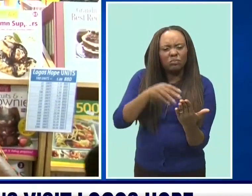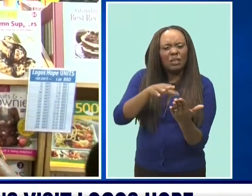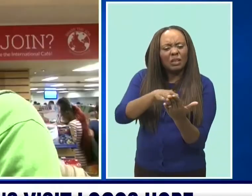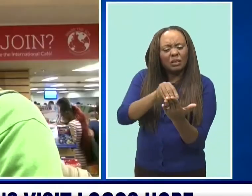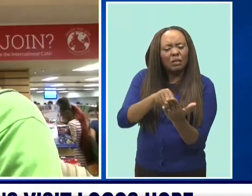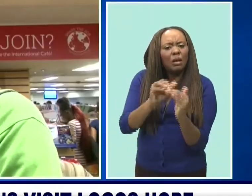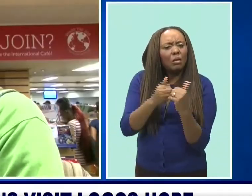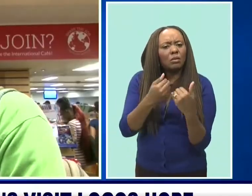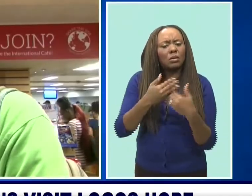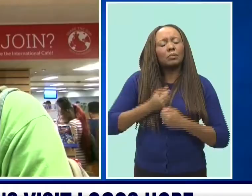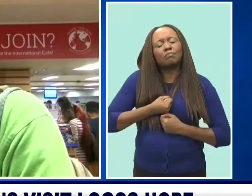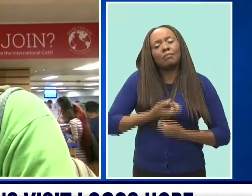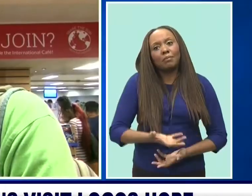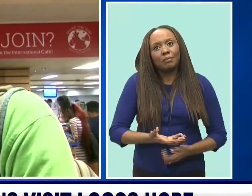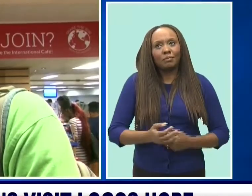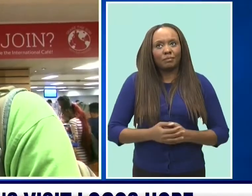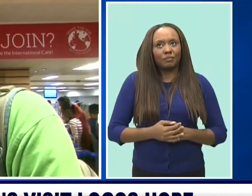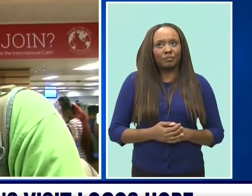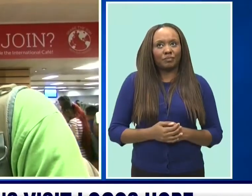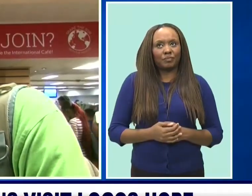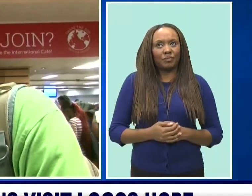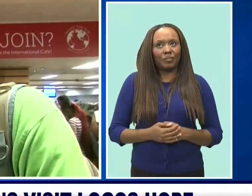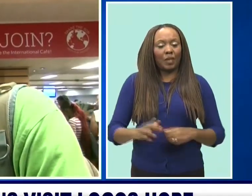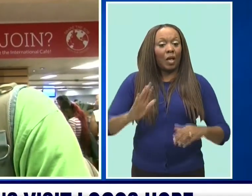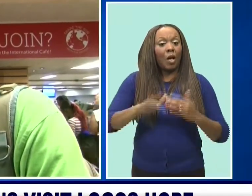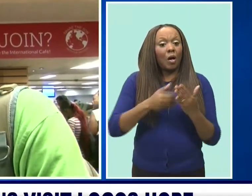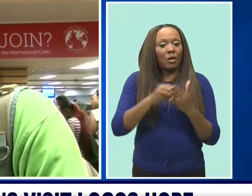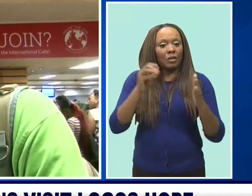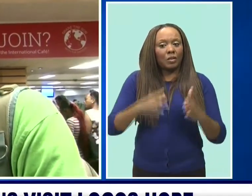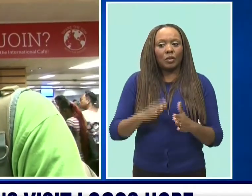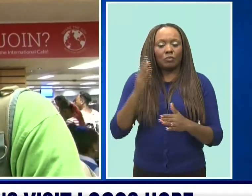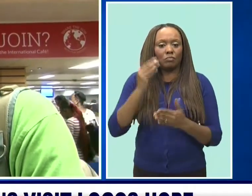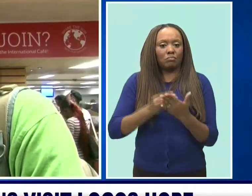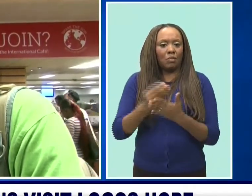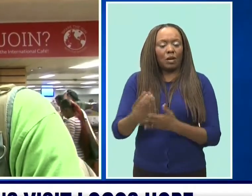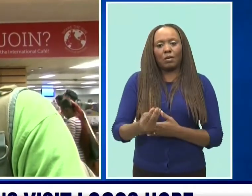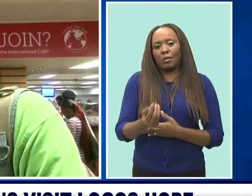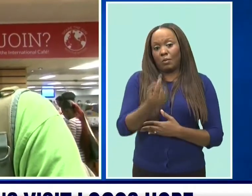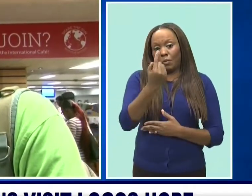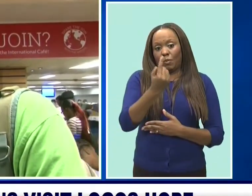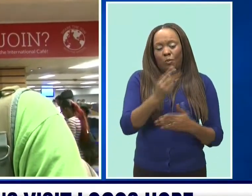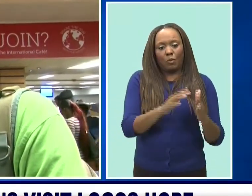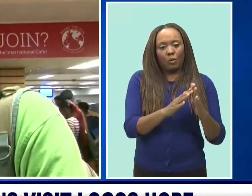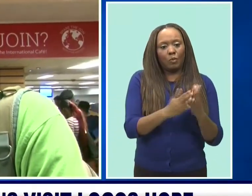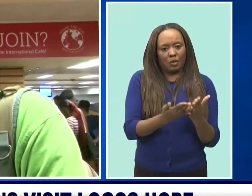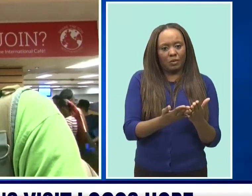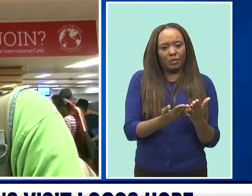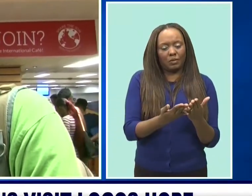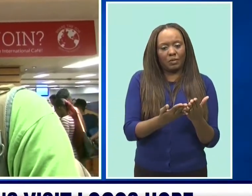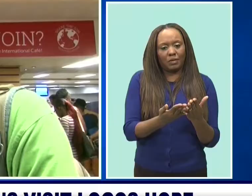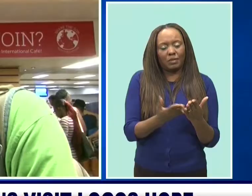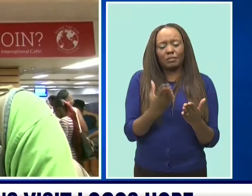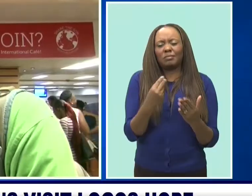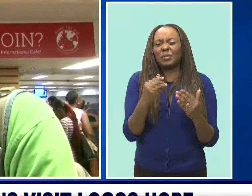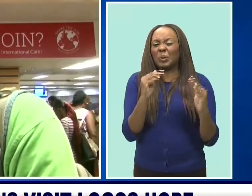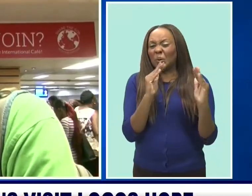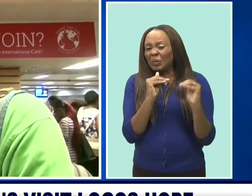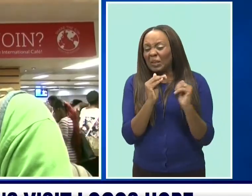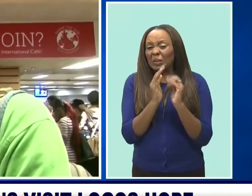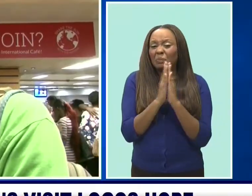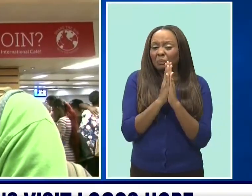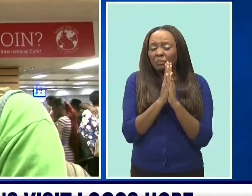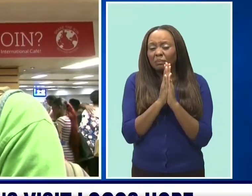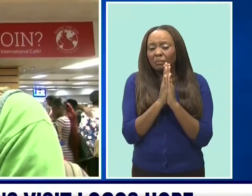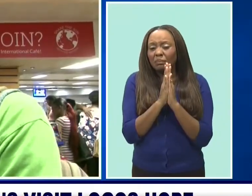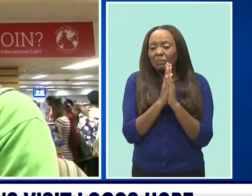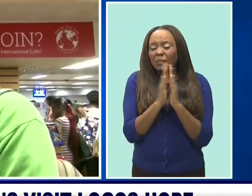express themselves. All the students here will buy at least one reading book that will be age appropriate, and hopefully we can